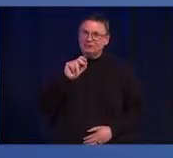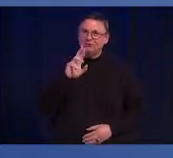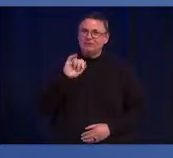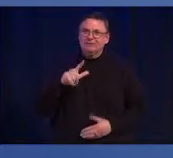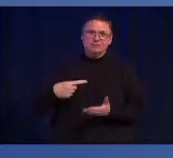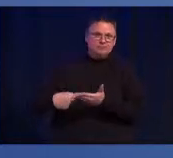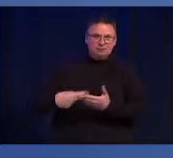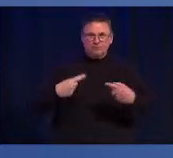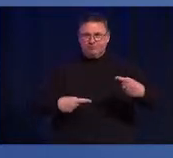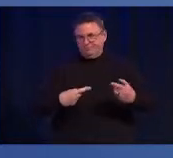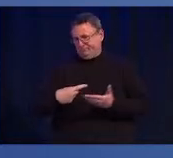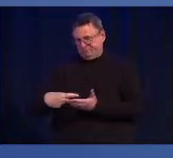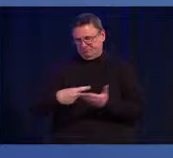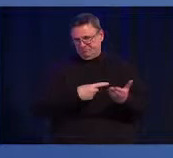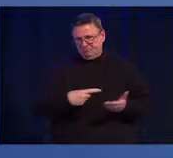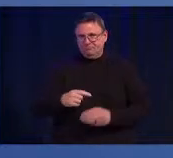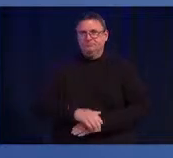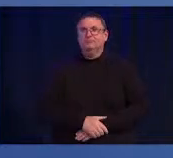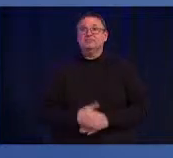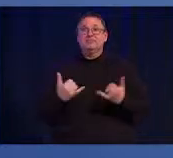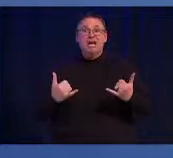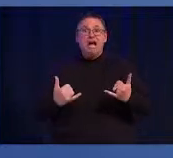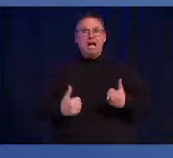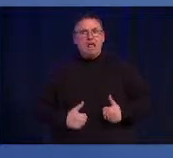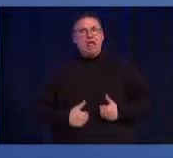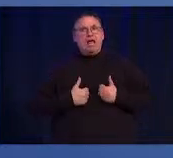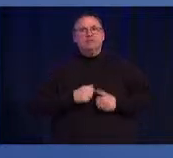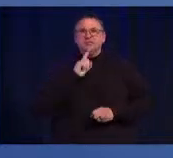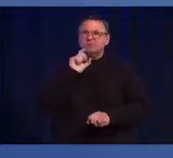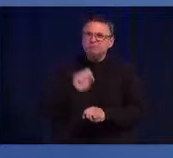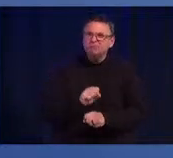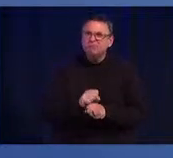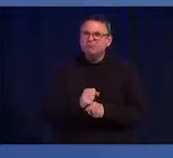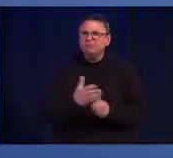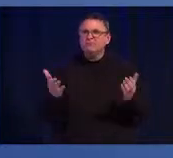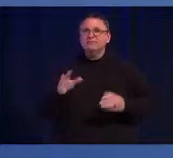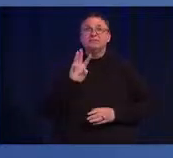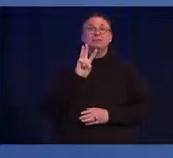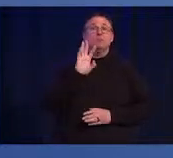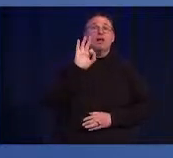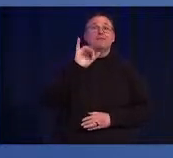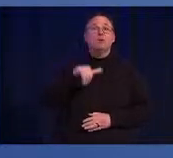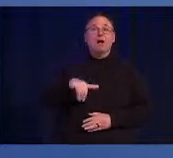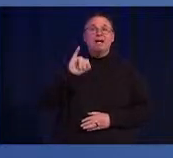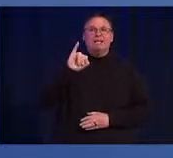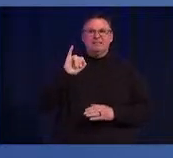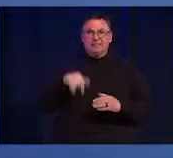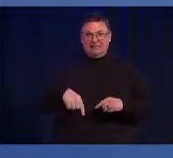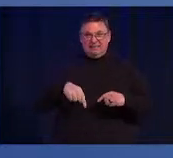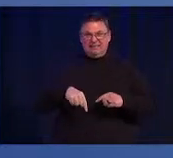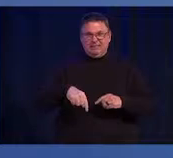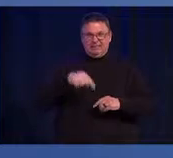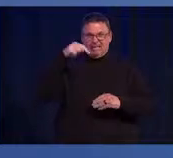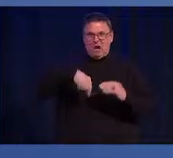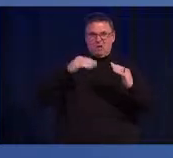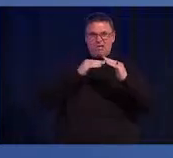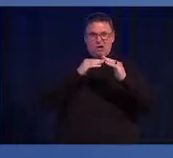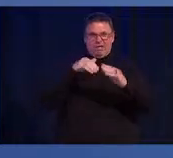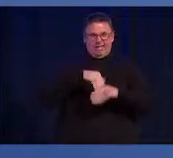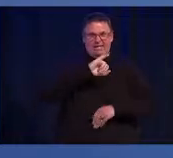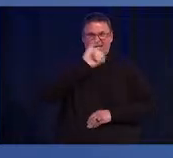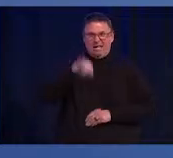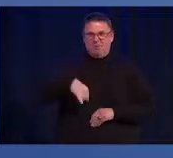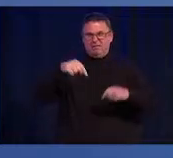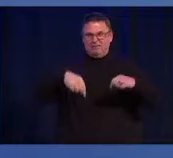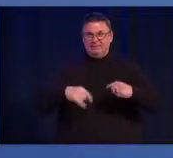Commission. We are live in the studios of WFYI in downtown Indianapolis, and in just a moment, you'll hear from the three candidates on the